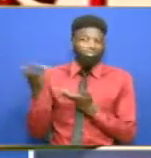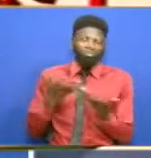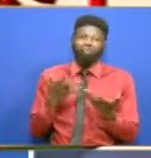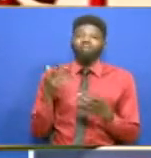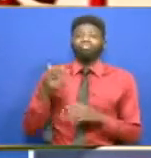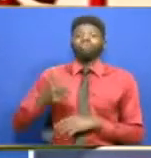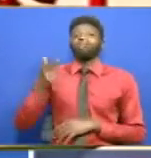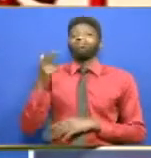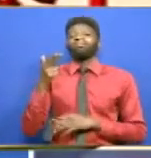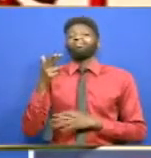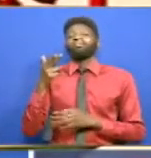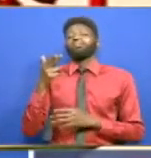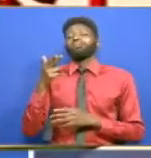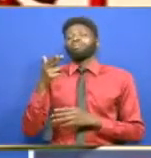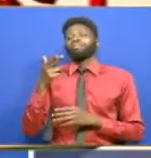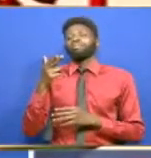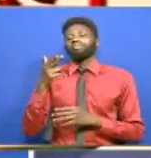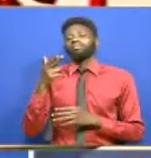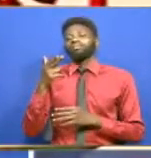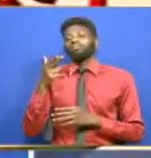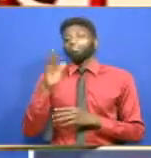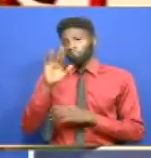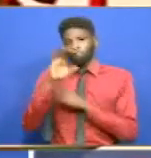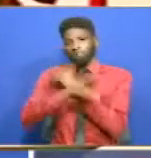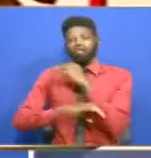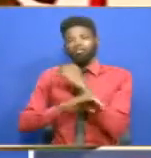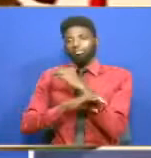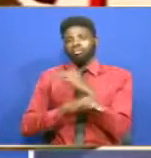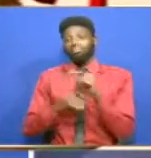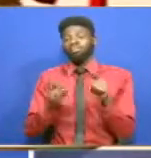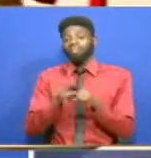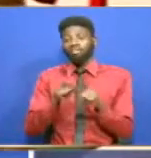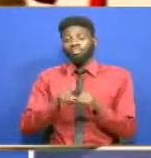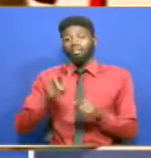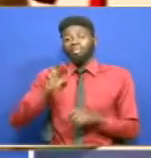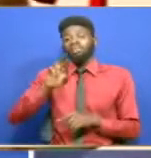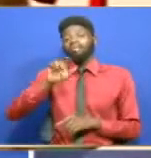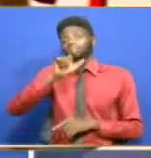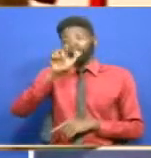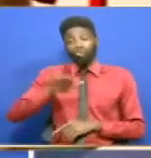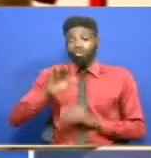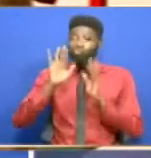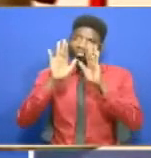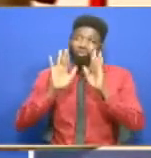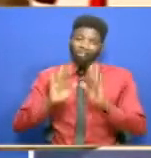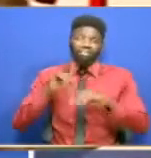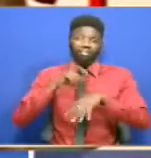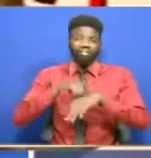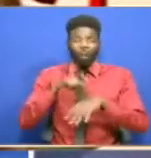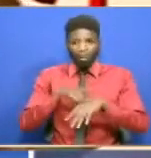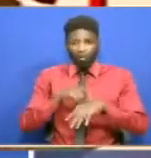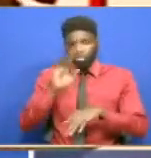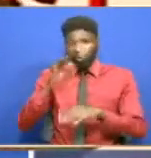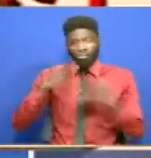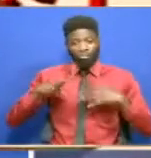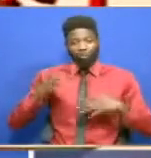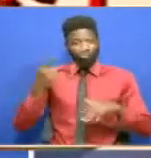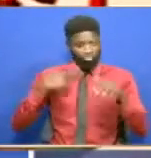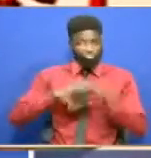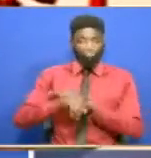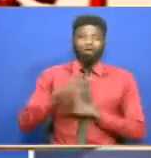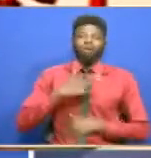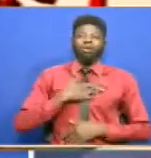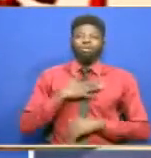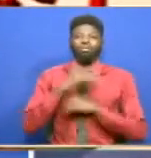country. It's fine and dandy, and regionalism becomes important when it is your citizens who are crossing our country and probably